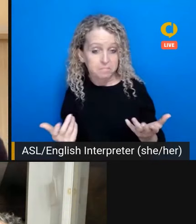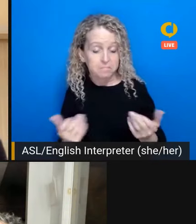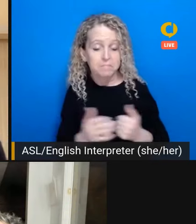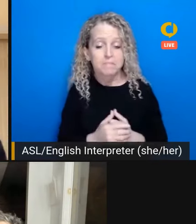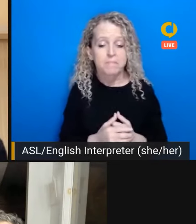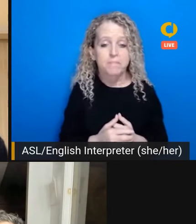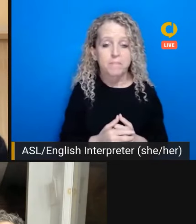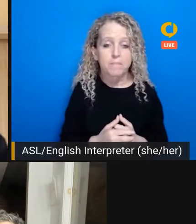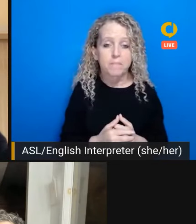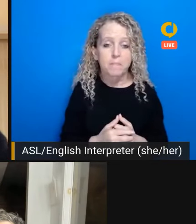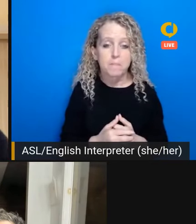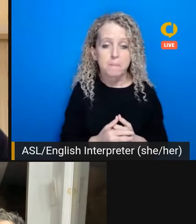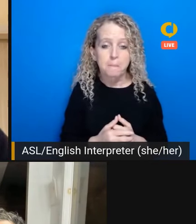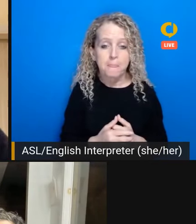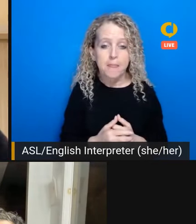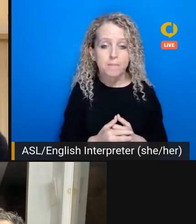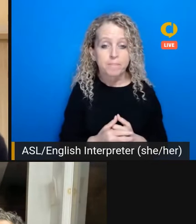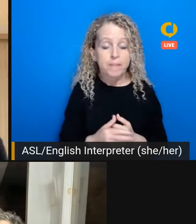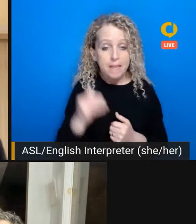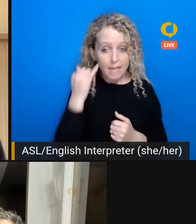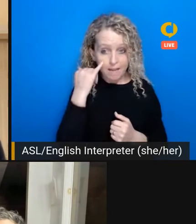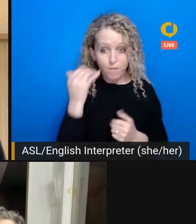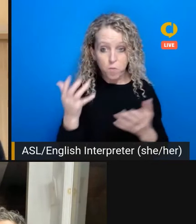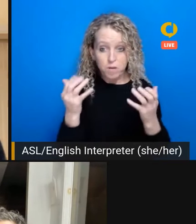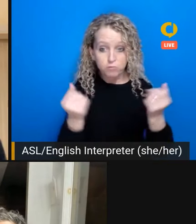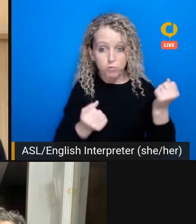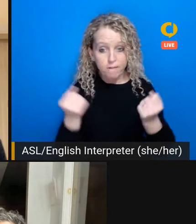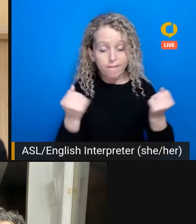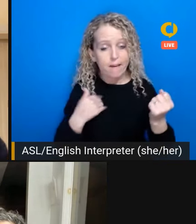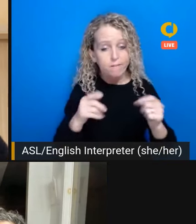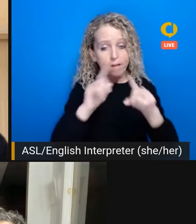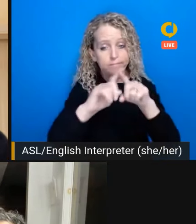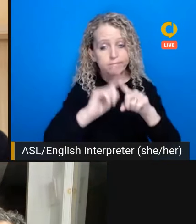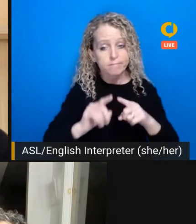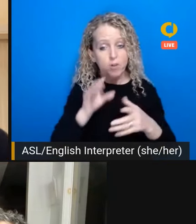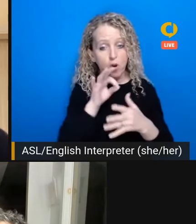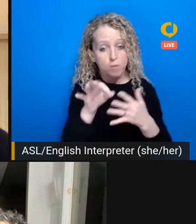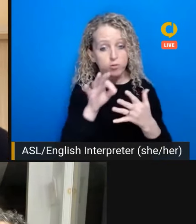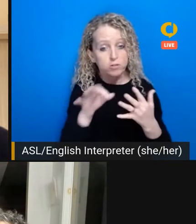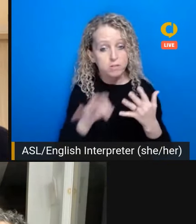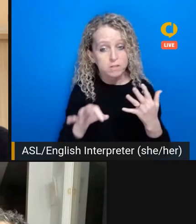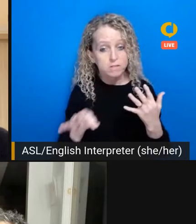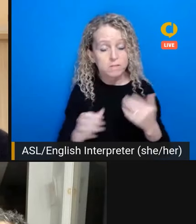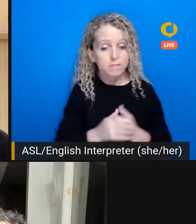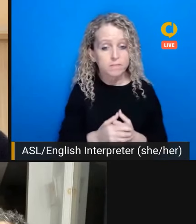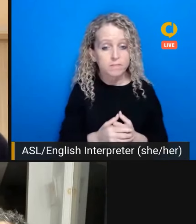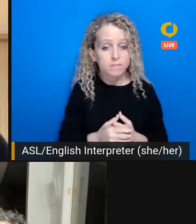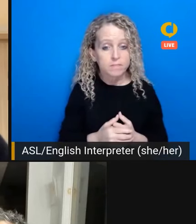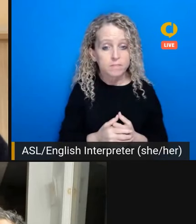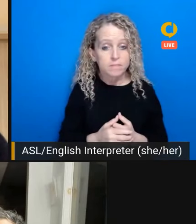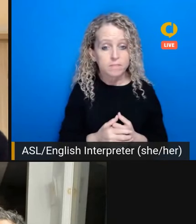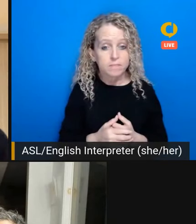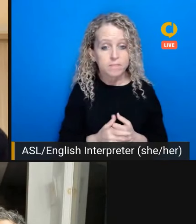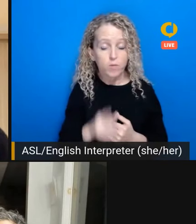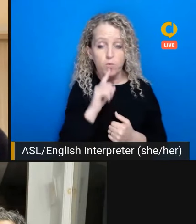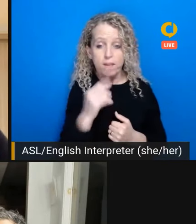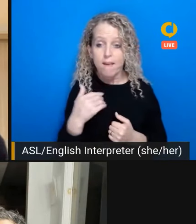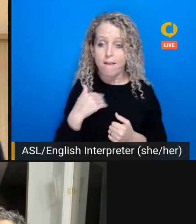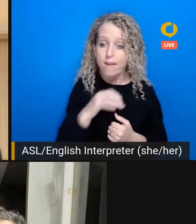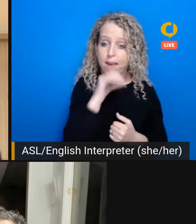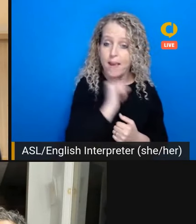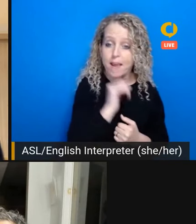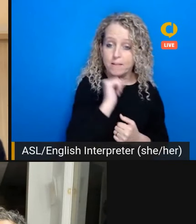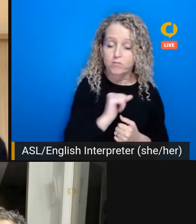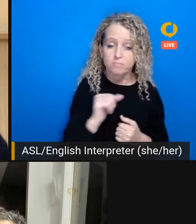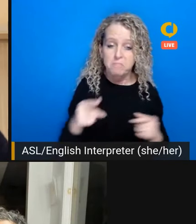bringing different options for them. And we even have, you know, the earliest age of getting a driving license.